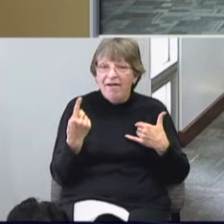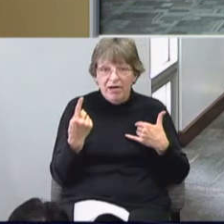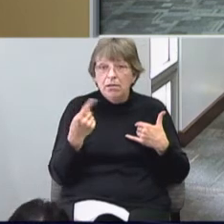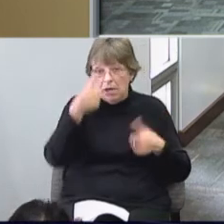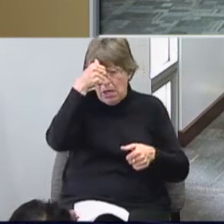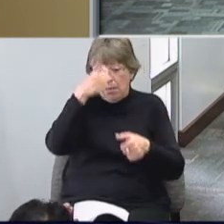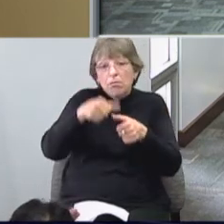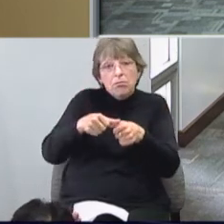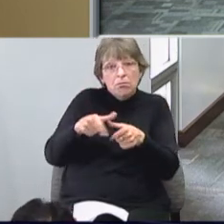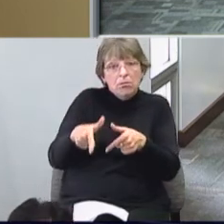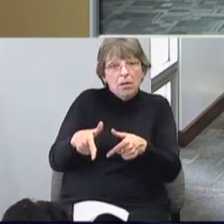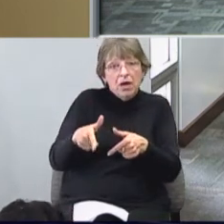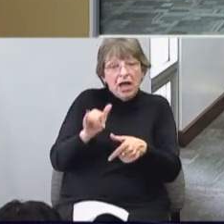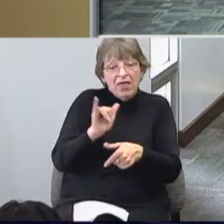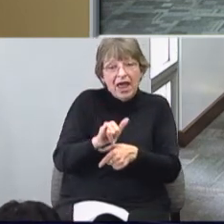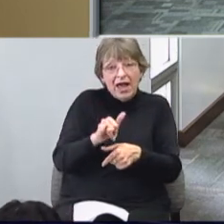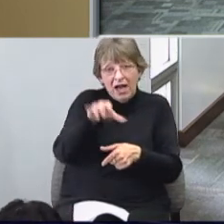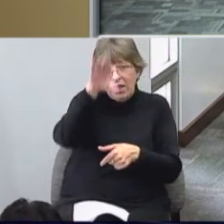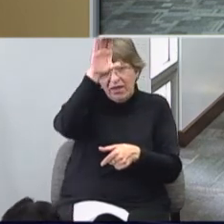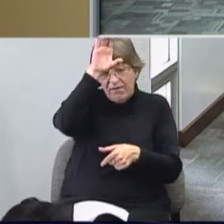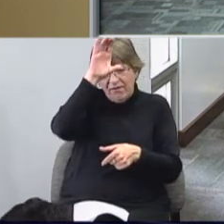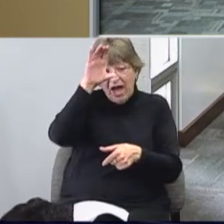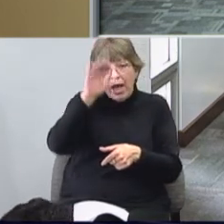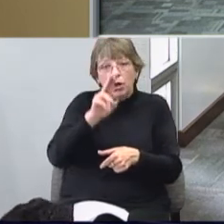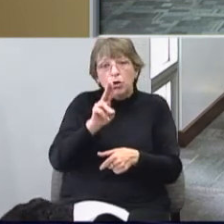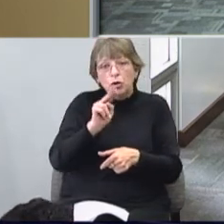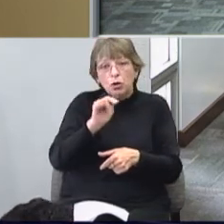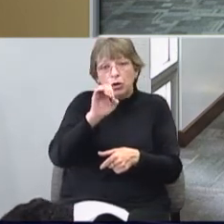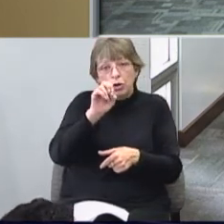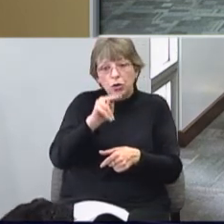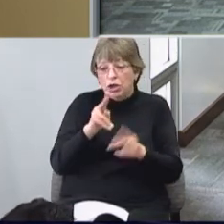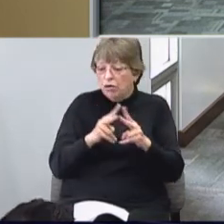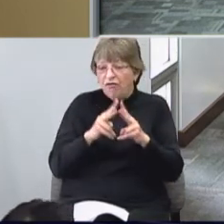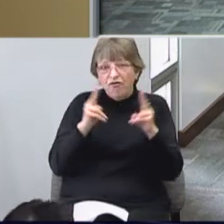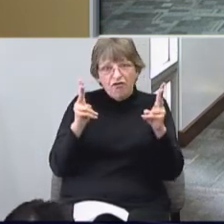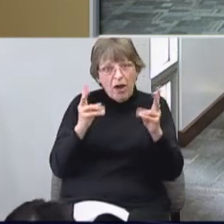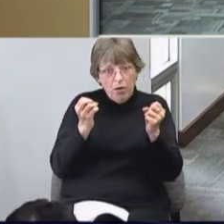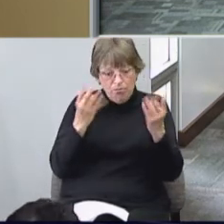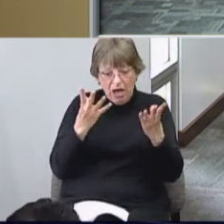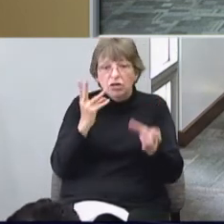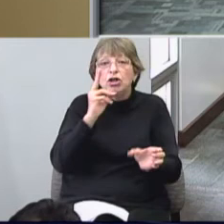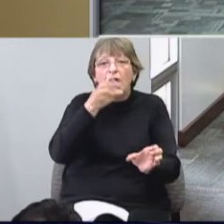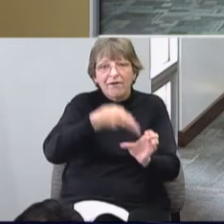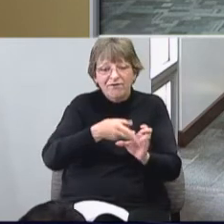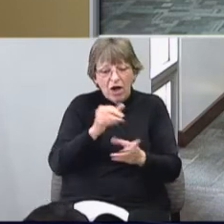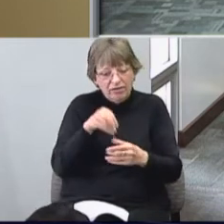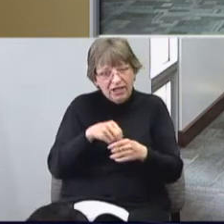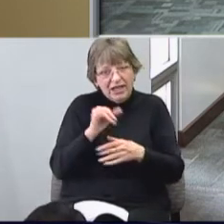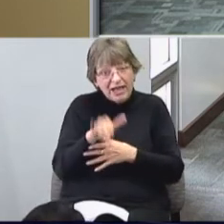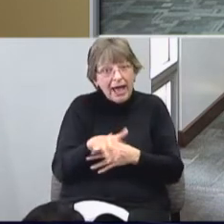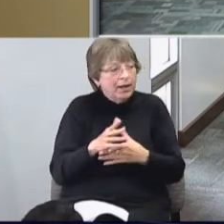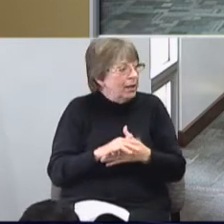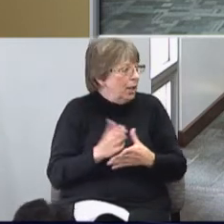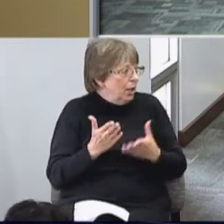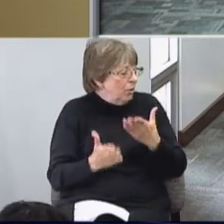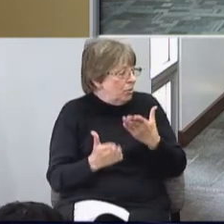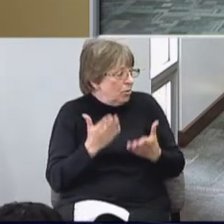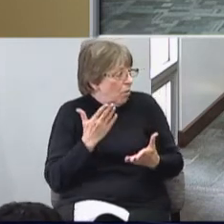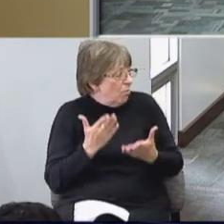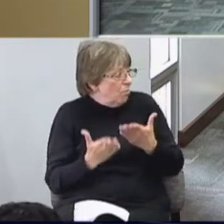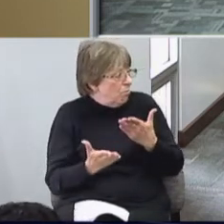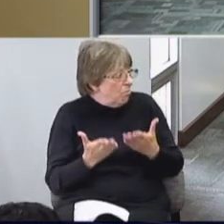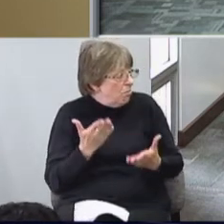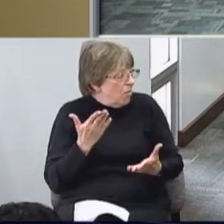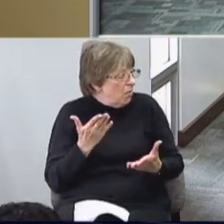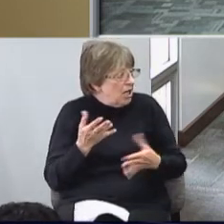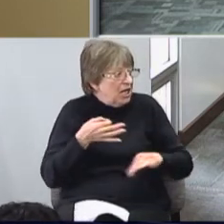our fire union was very much involved in. So it might just be,